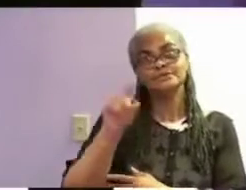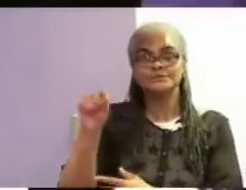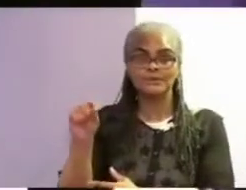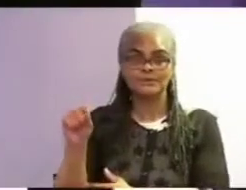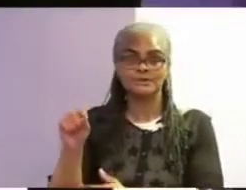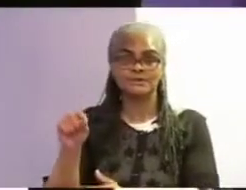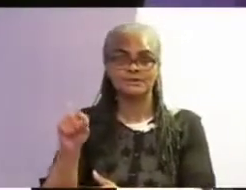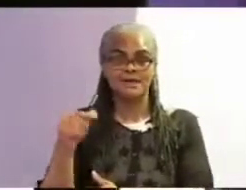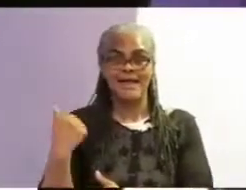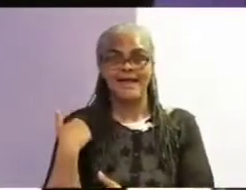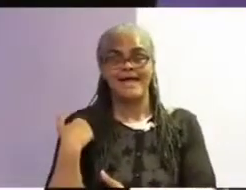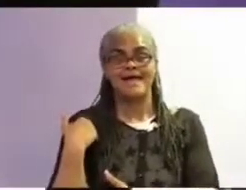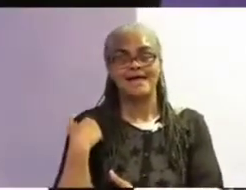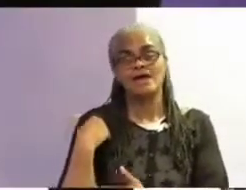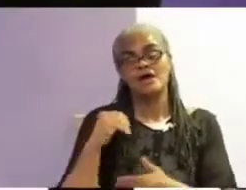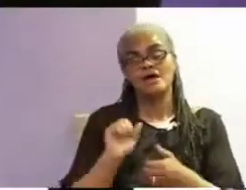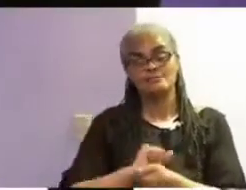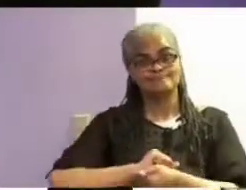I had COVID.